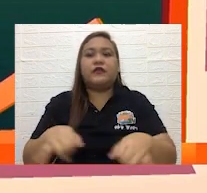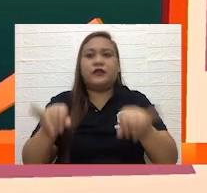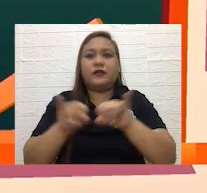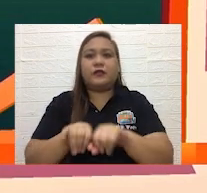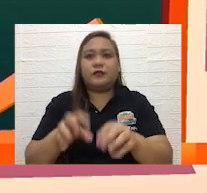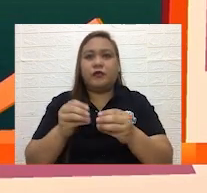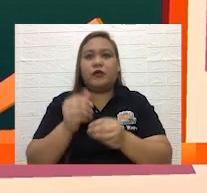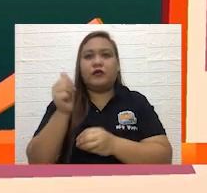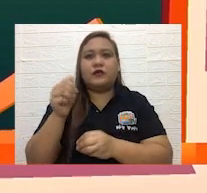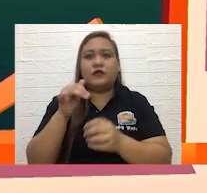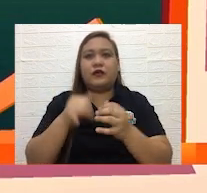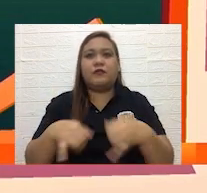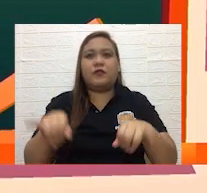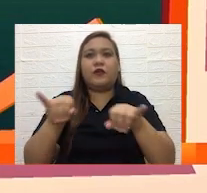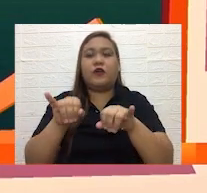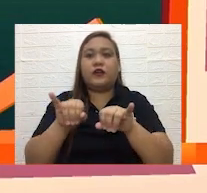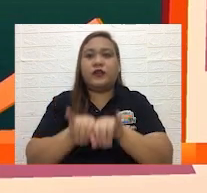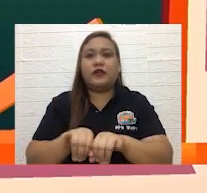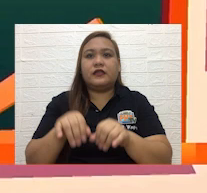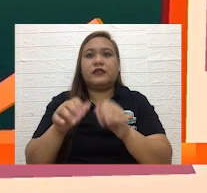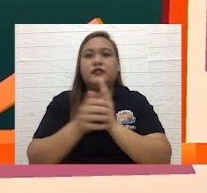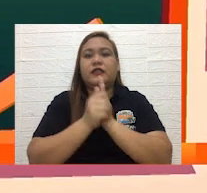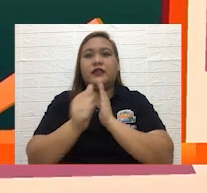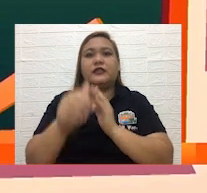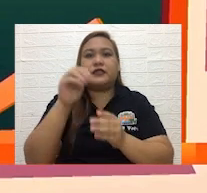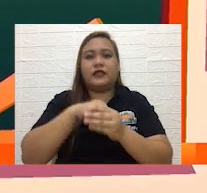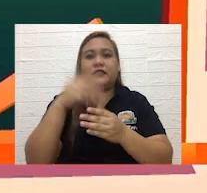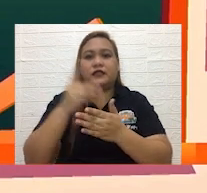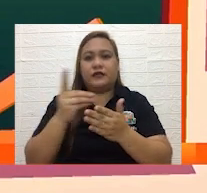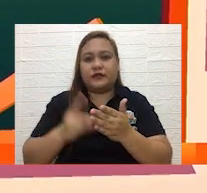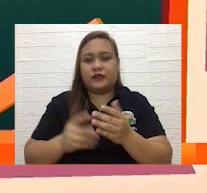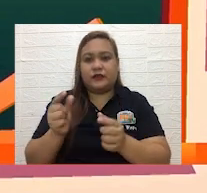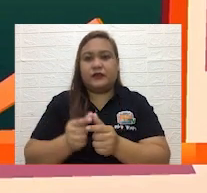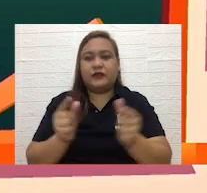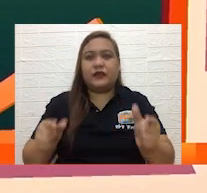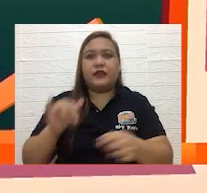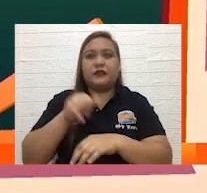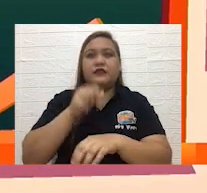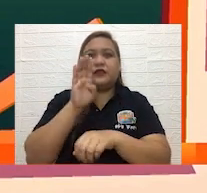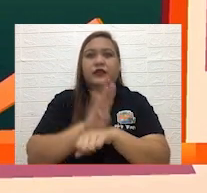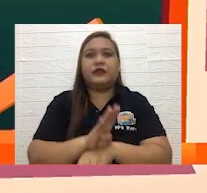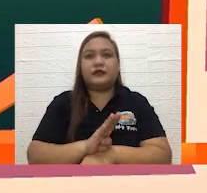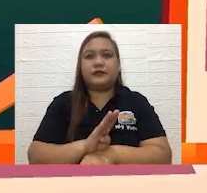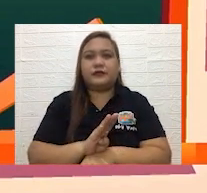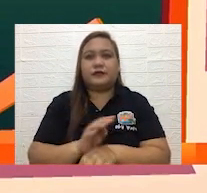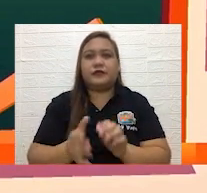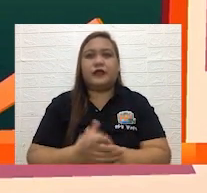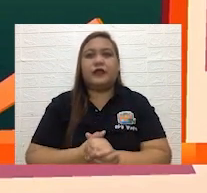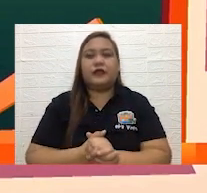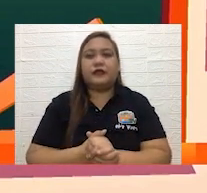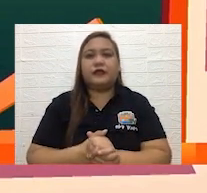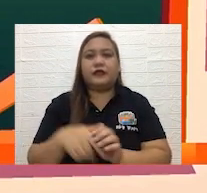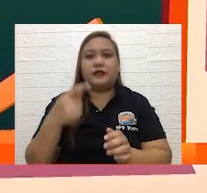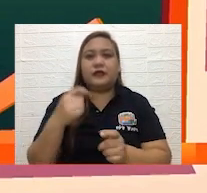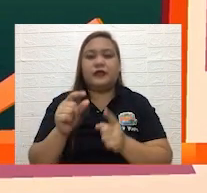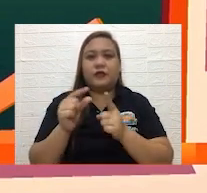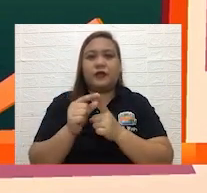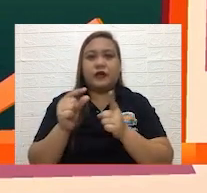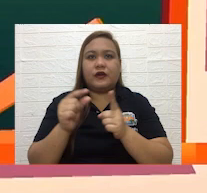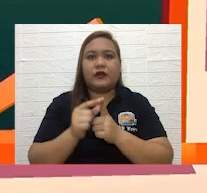important skills in drafting. Great job! The word scale size was mentioned